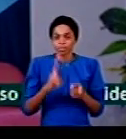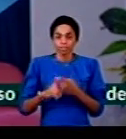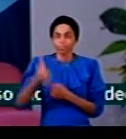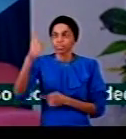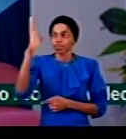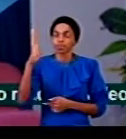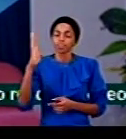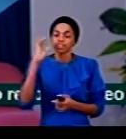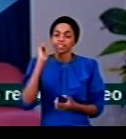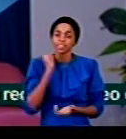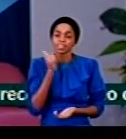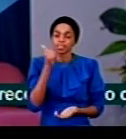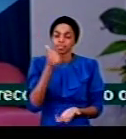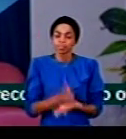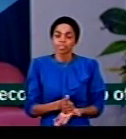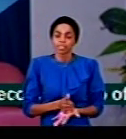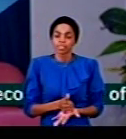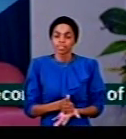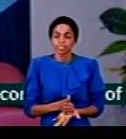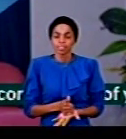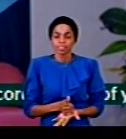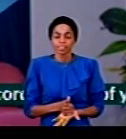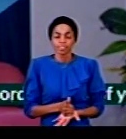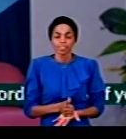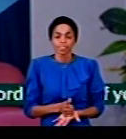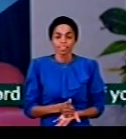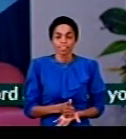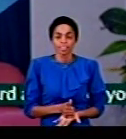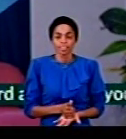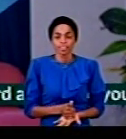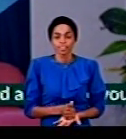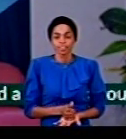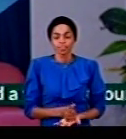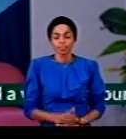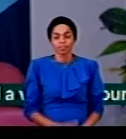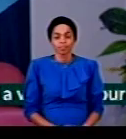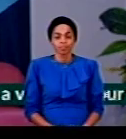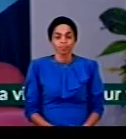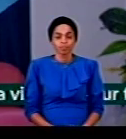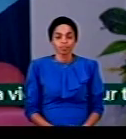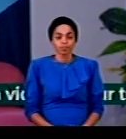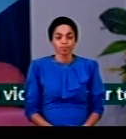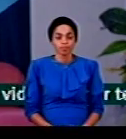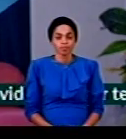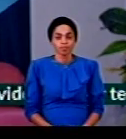Praise the Lord. What? Praise the Lord.